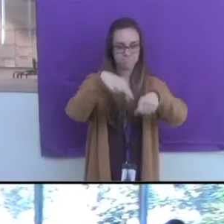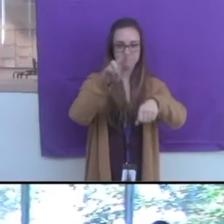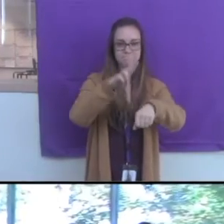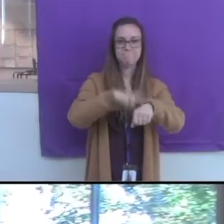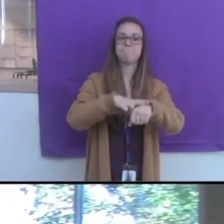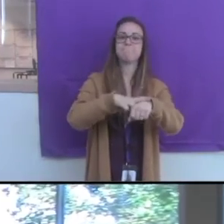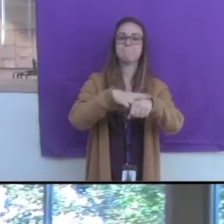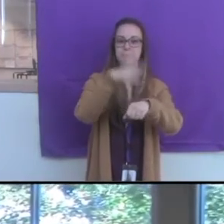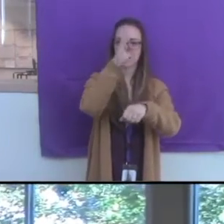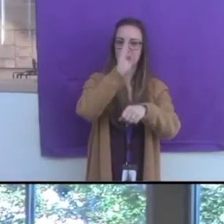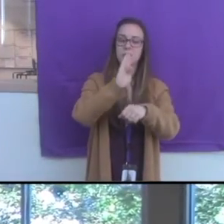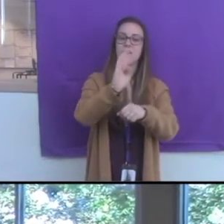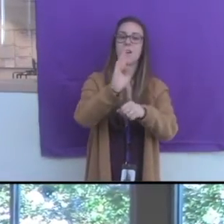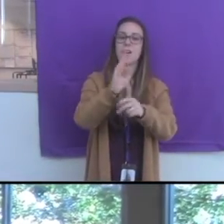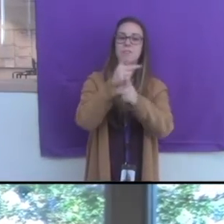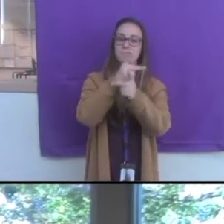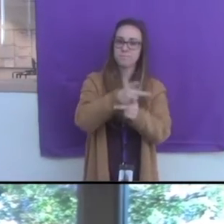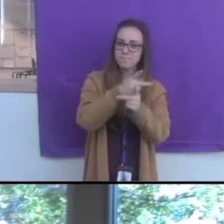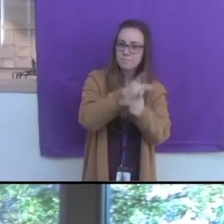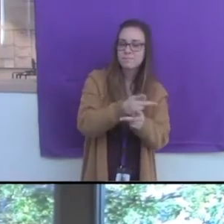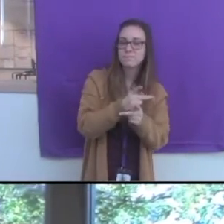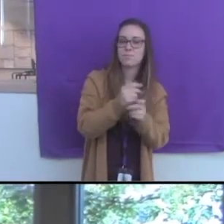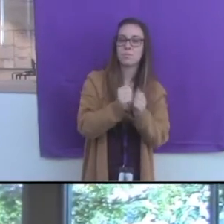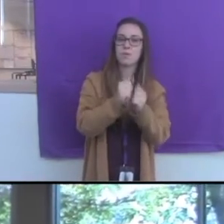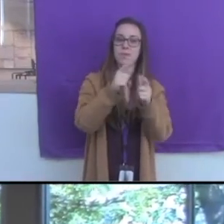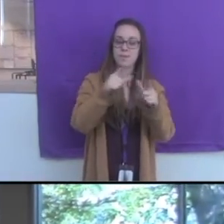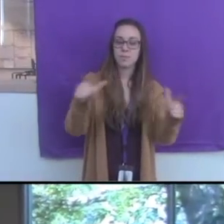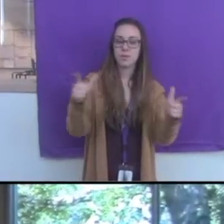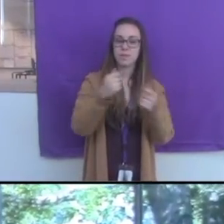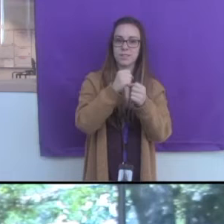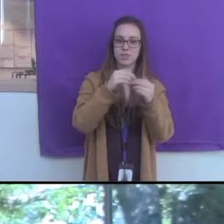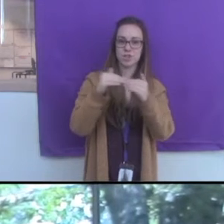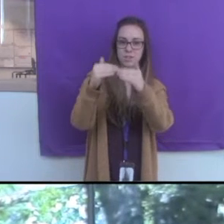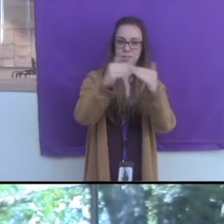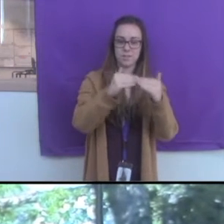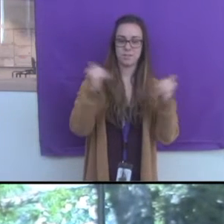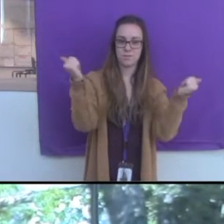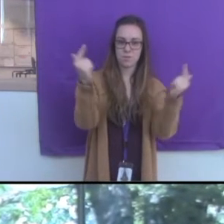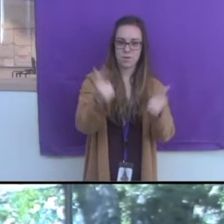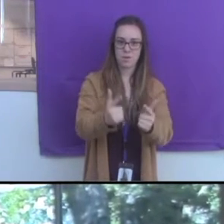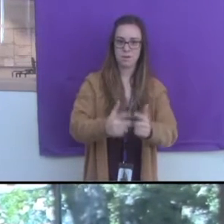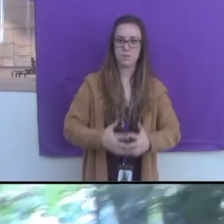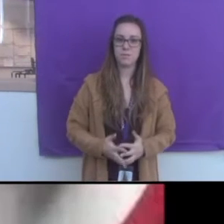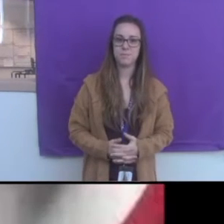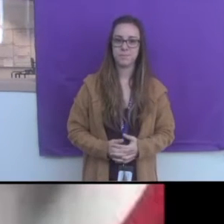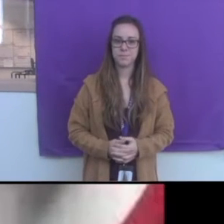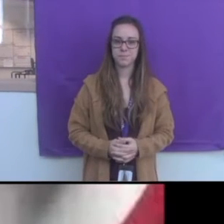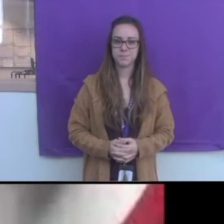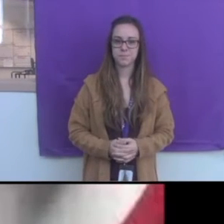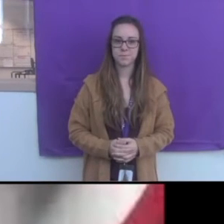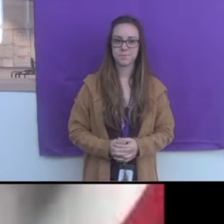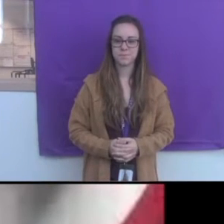stands, one nation, under God, indivisible, with liberty and justice for all.